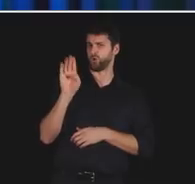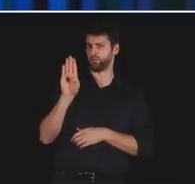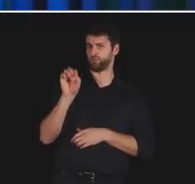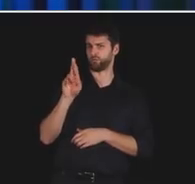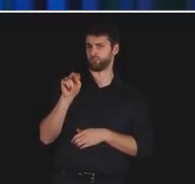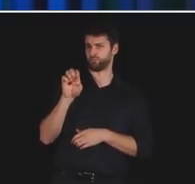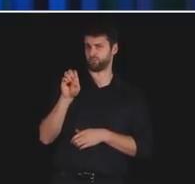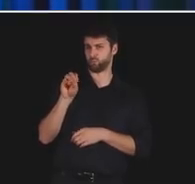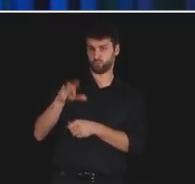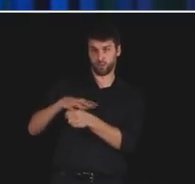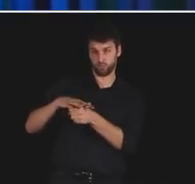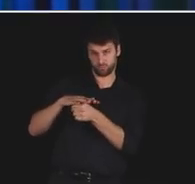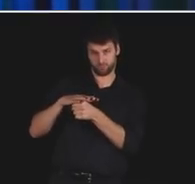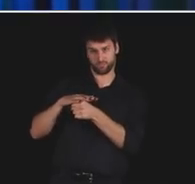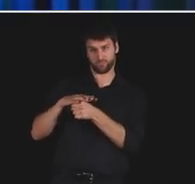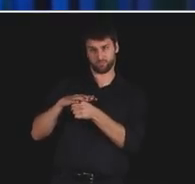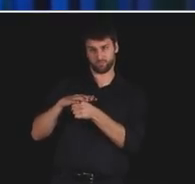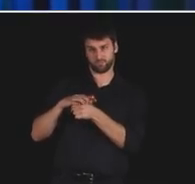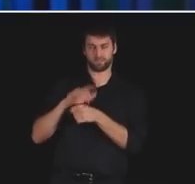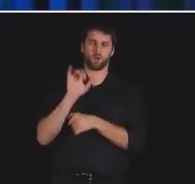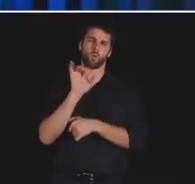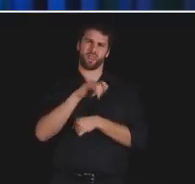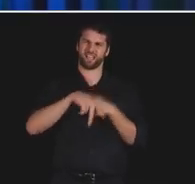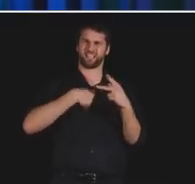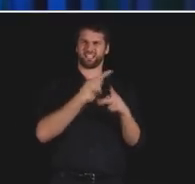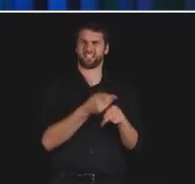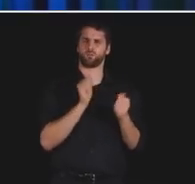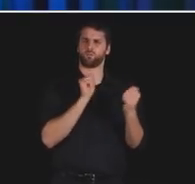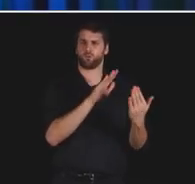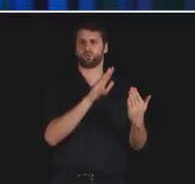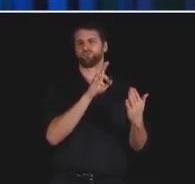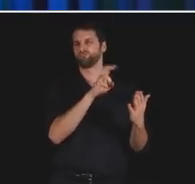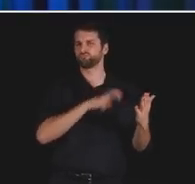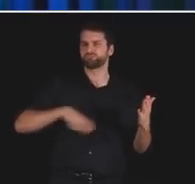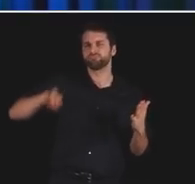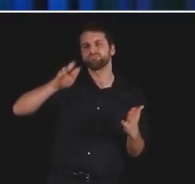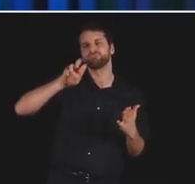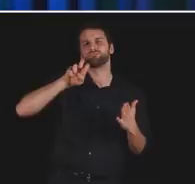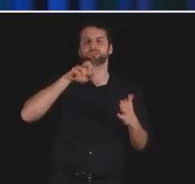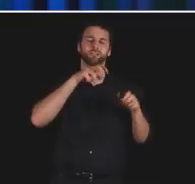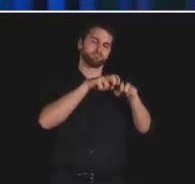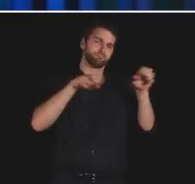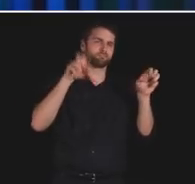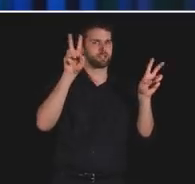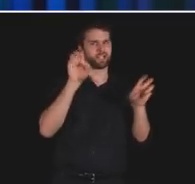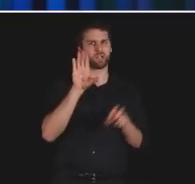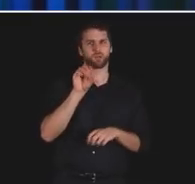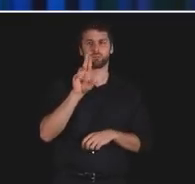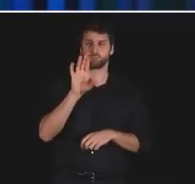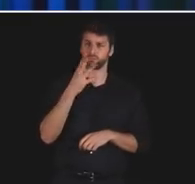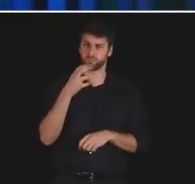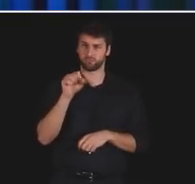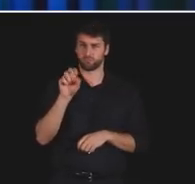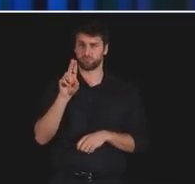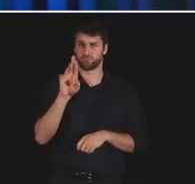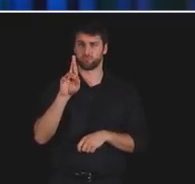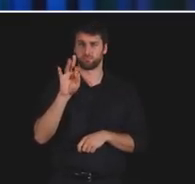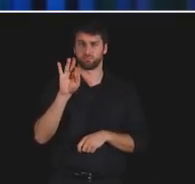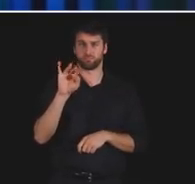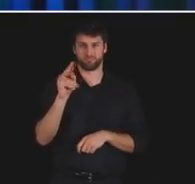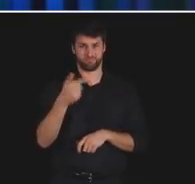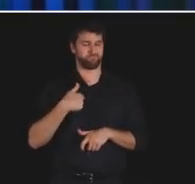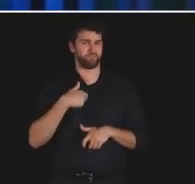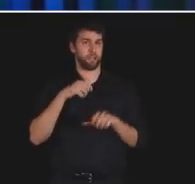couch surfing approach to traveling wasn't really possible even 10 or 20 years ago in anywhere near the same